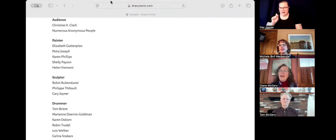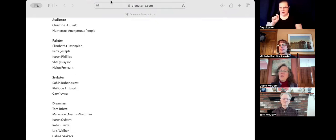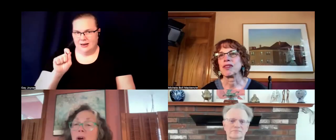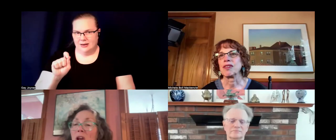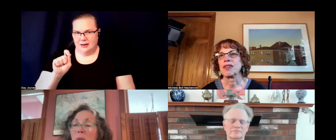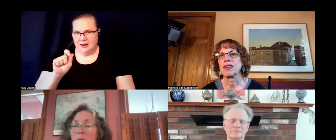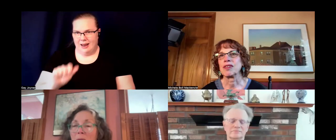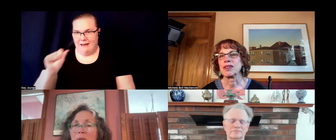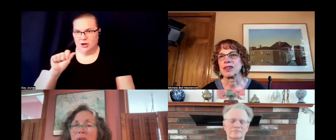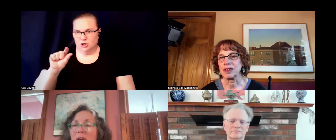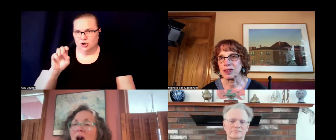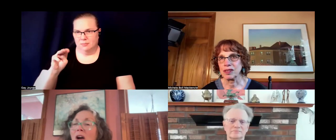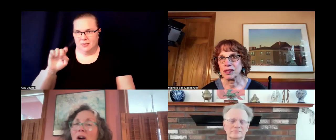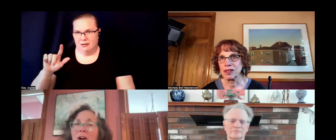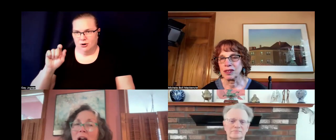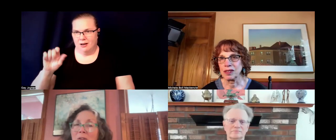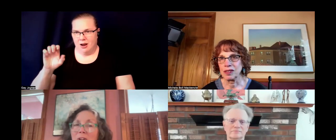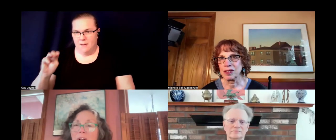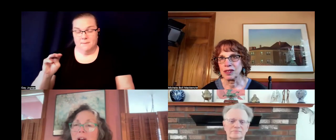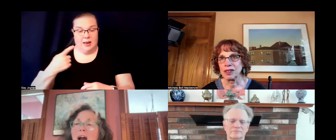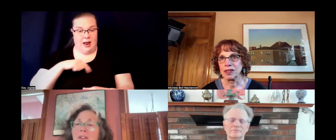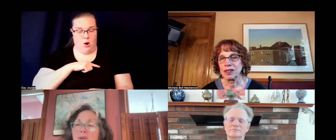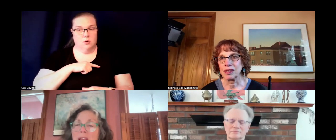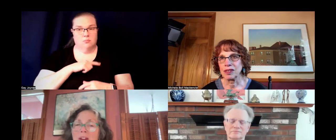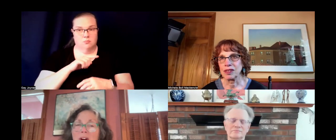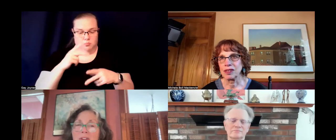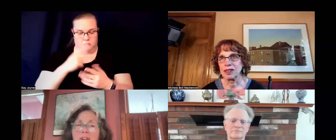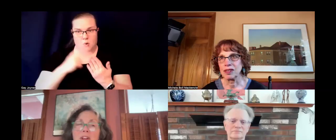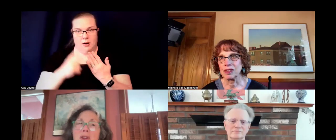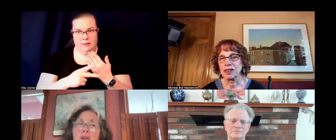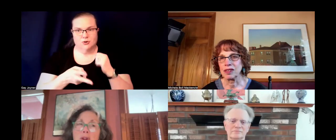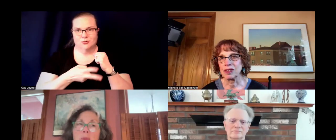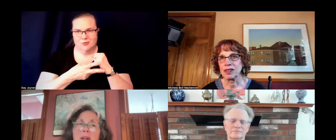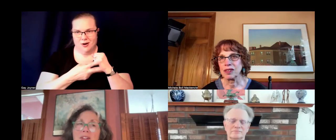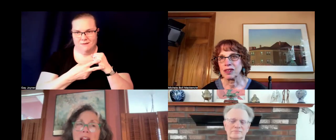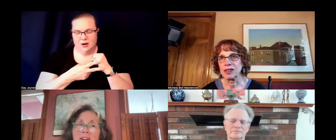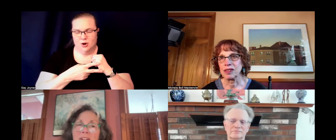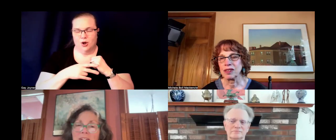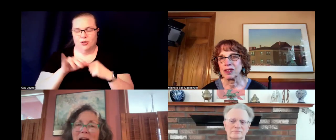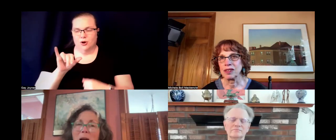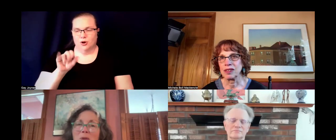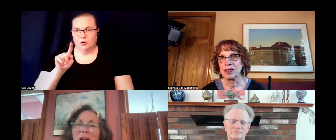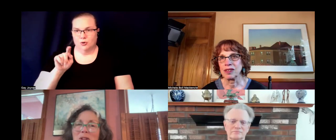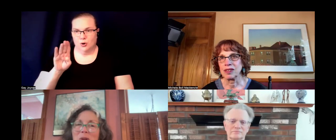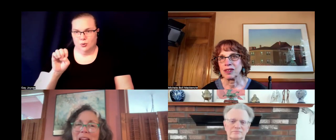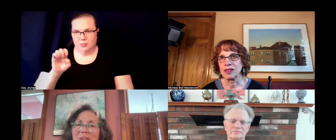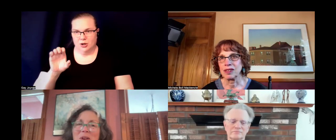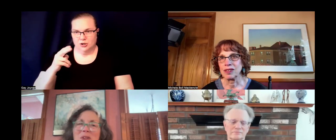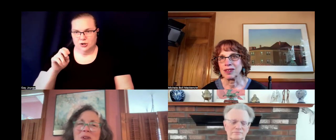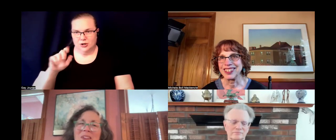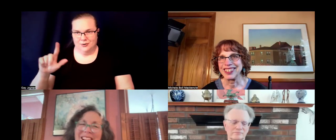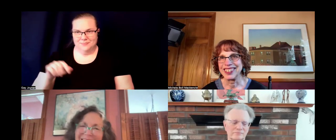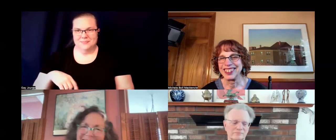This and all our programs are archived on the Drake It Arts YouTube channel. I'm trying to slow